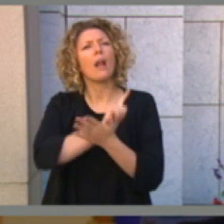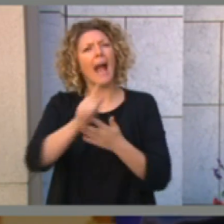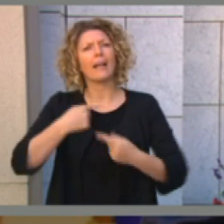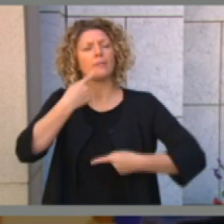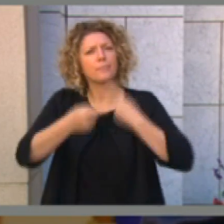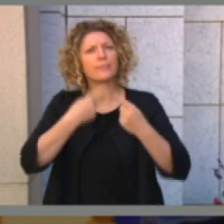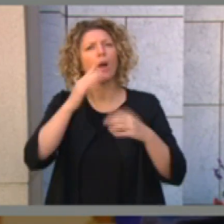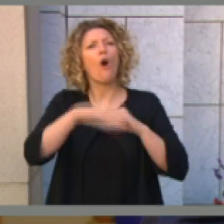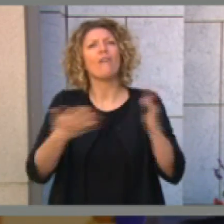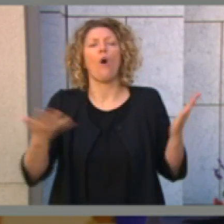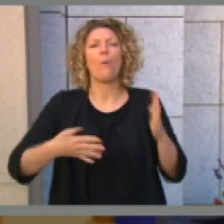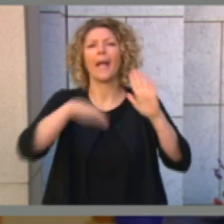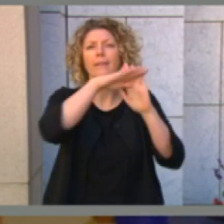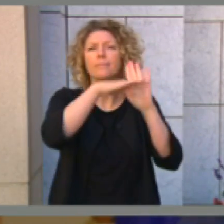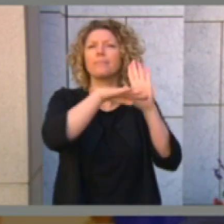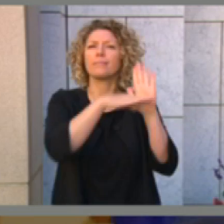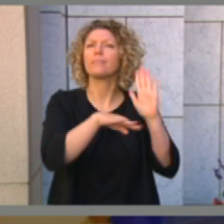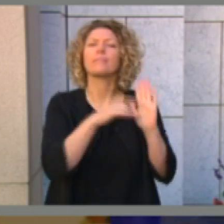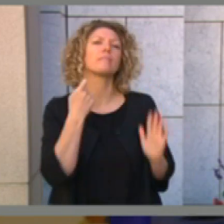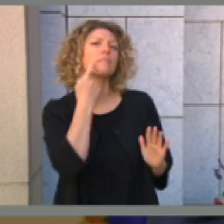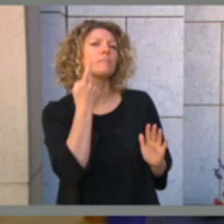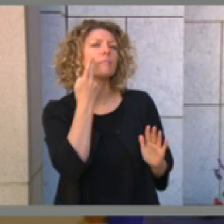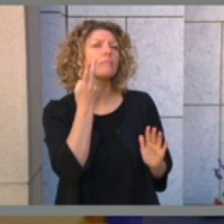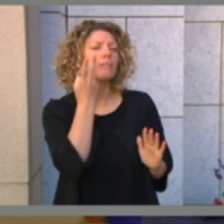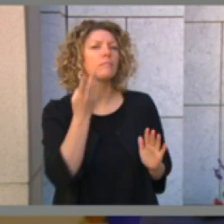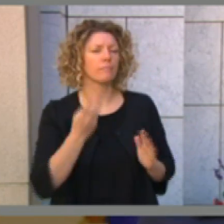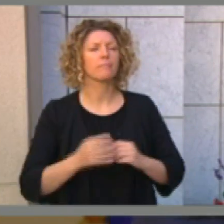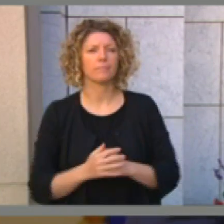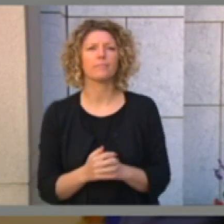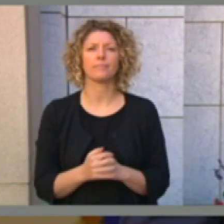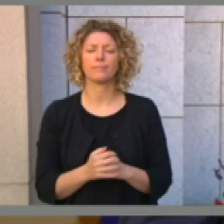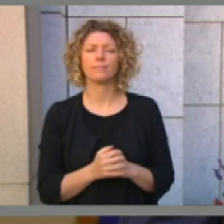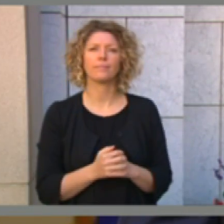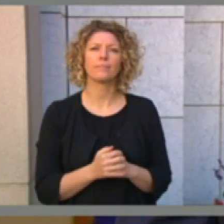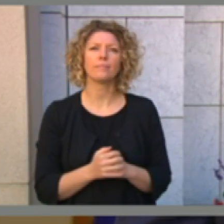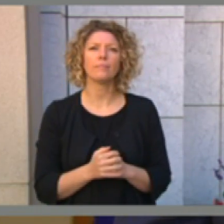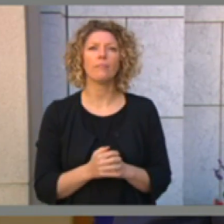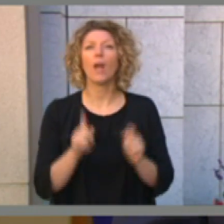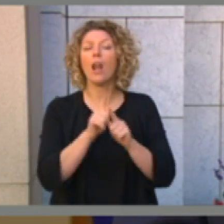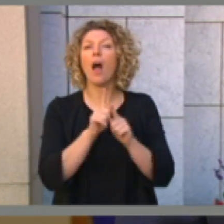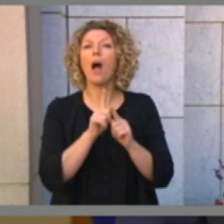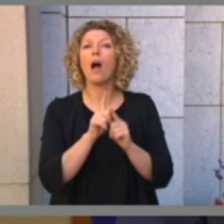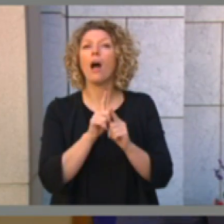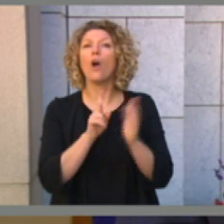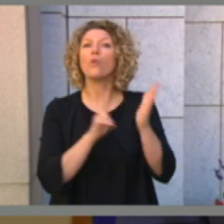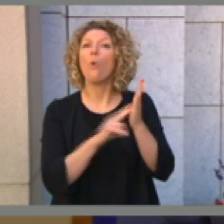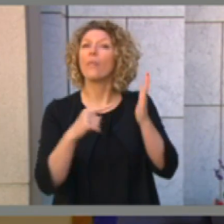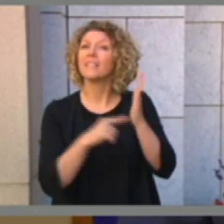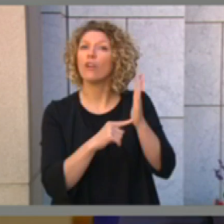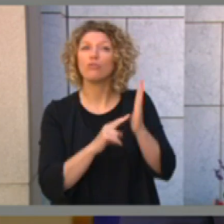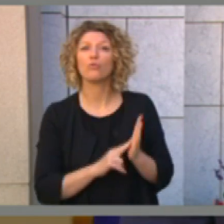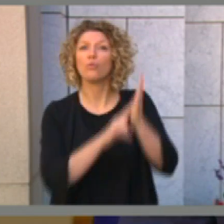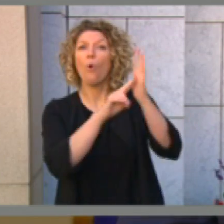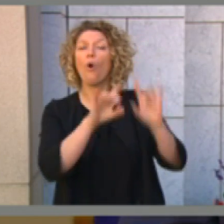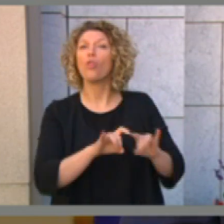that that will be provided in the days ahead as those issues are finalised. But in places like the Northern Territory, Commissioner Gunner, the Chief